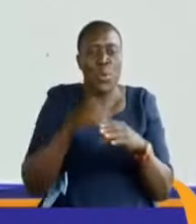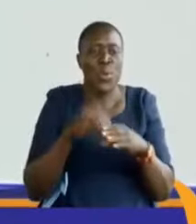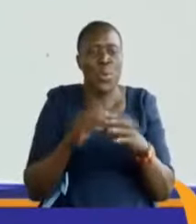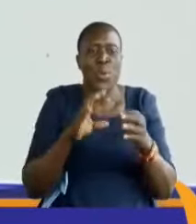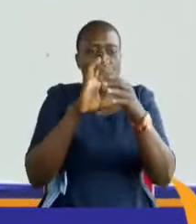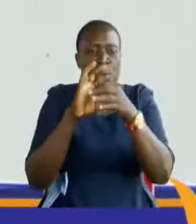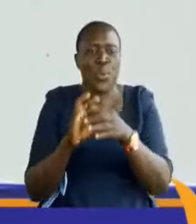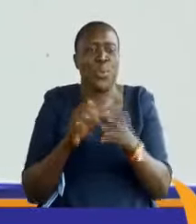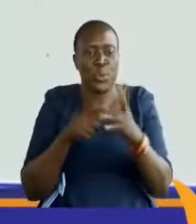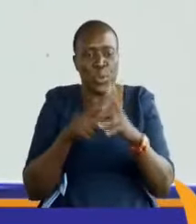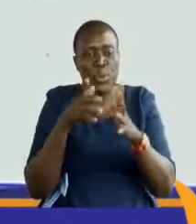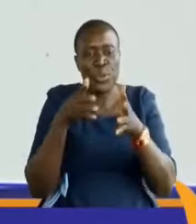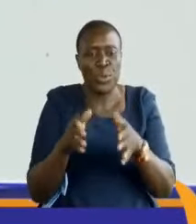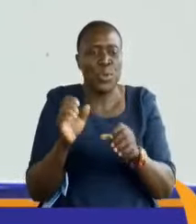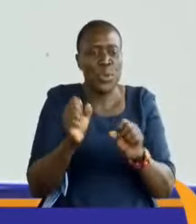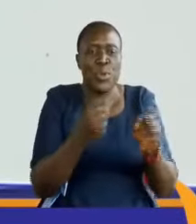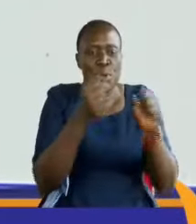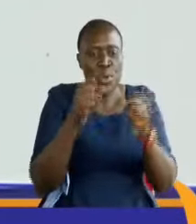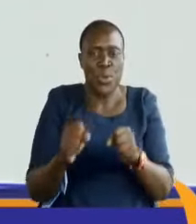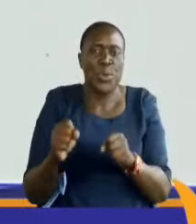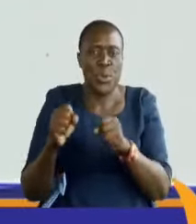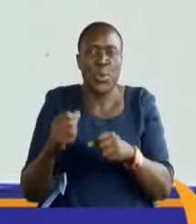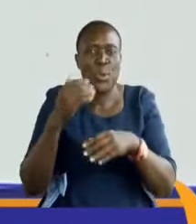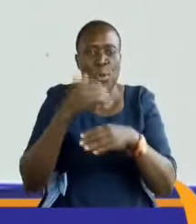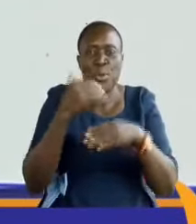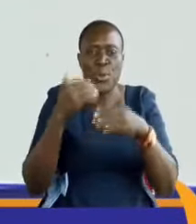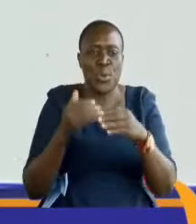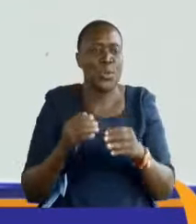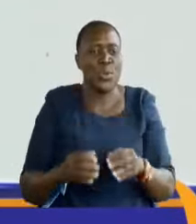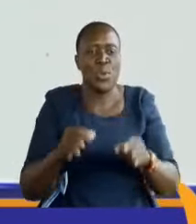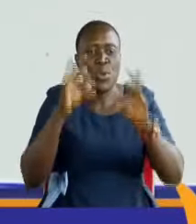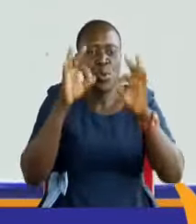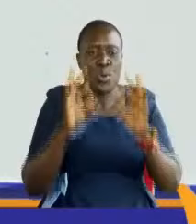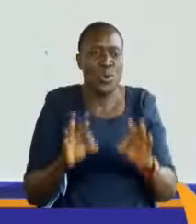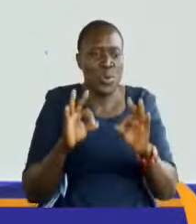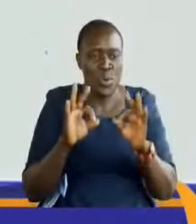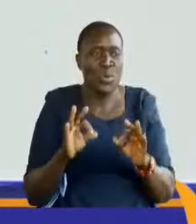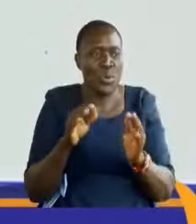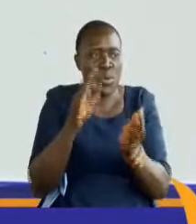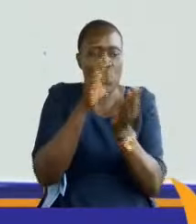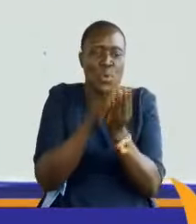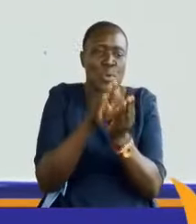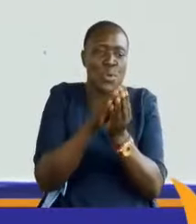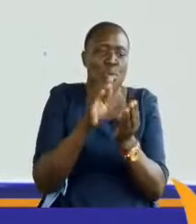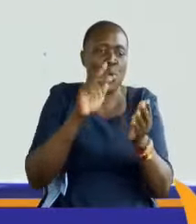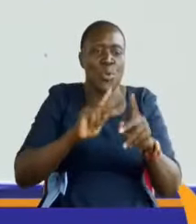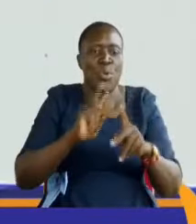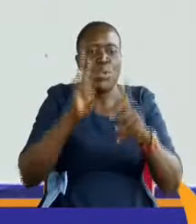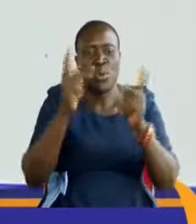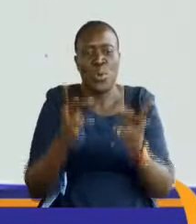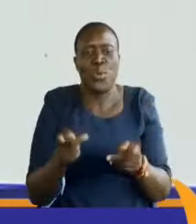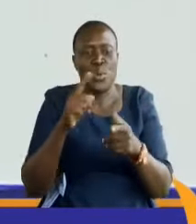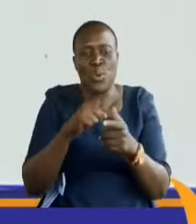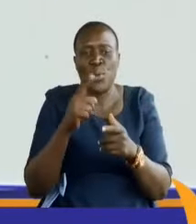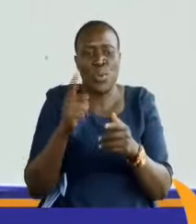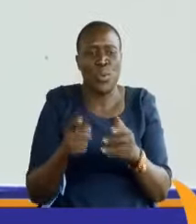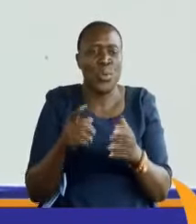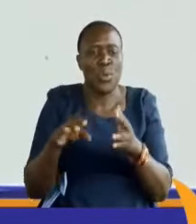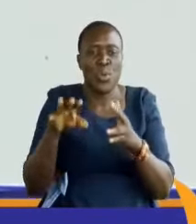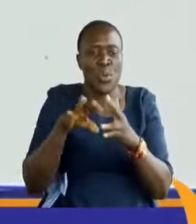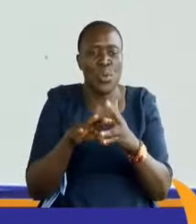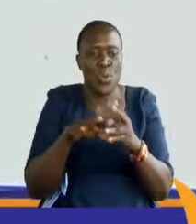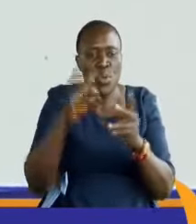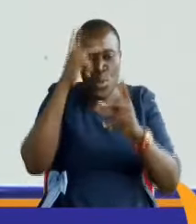we are establishing in Homa Bay today to build a proper pipeline of bankable projects so that our middle class and